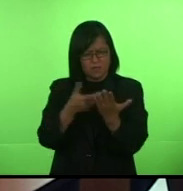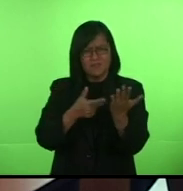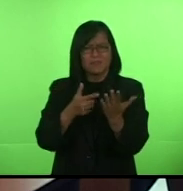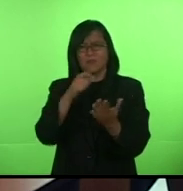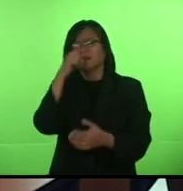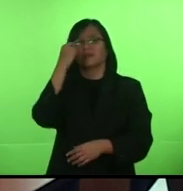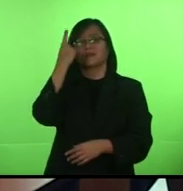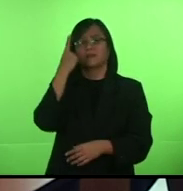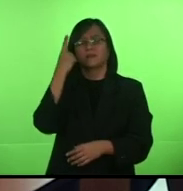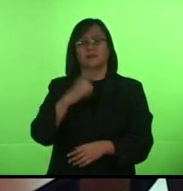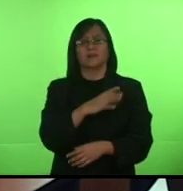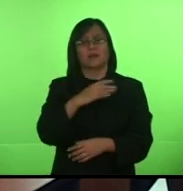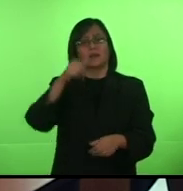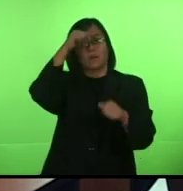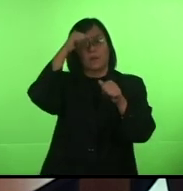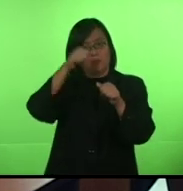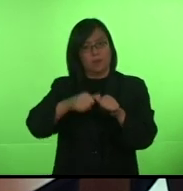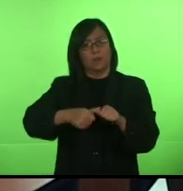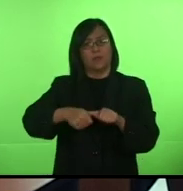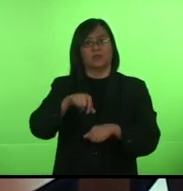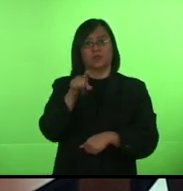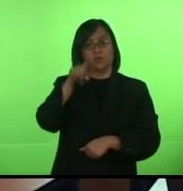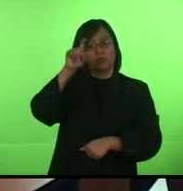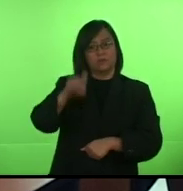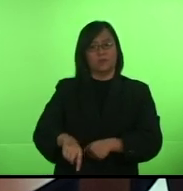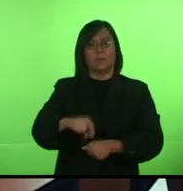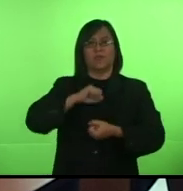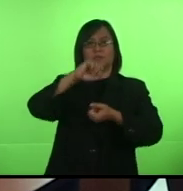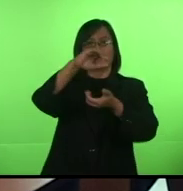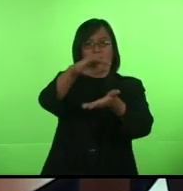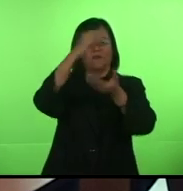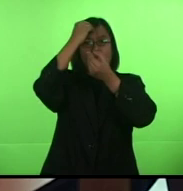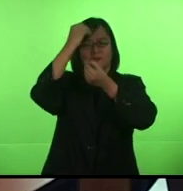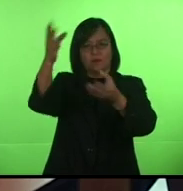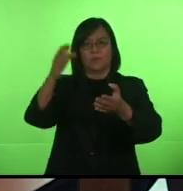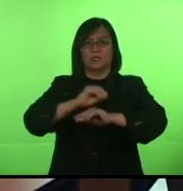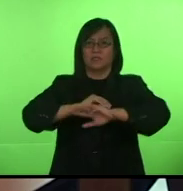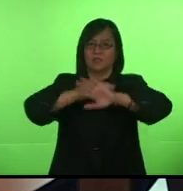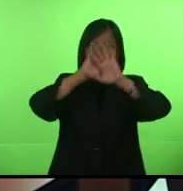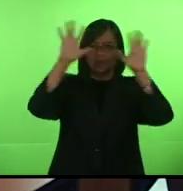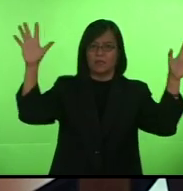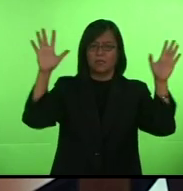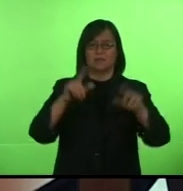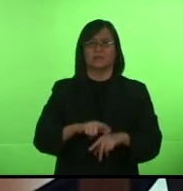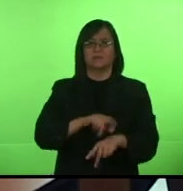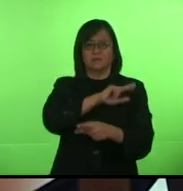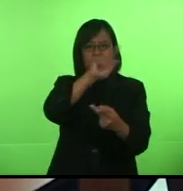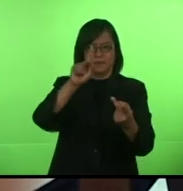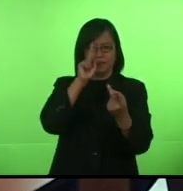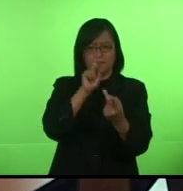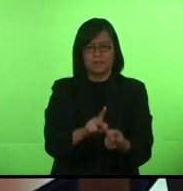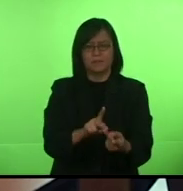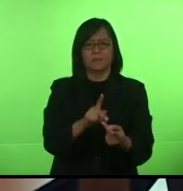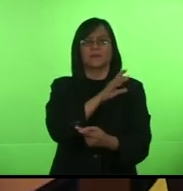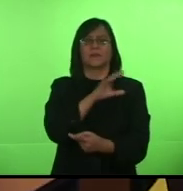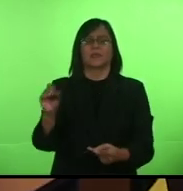information clearly, concisely, and relevantly. Okay?